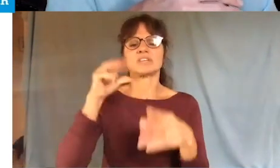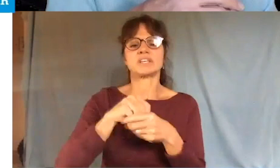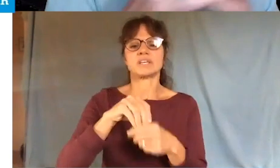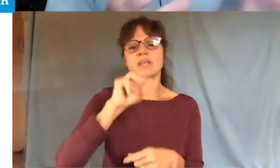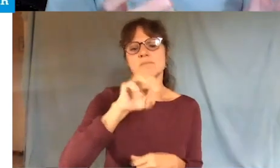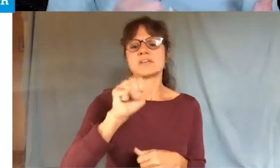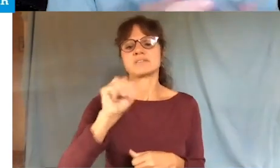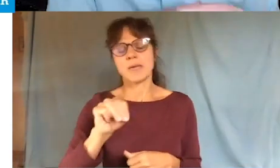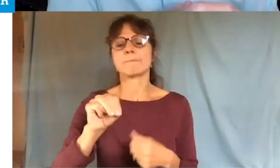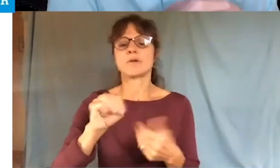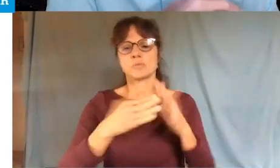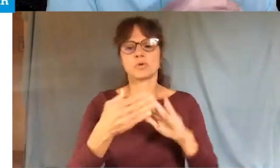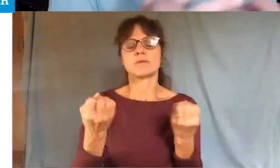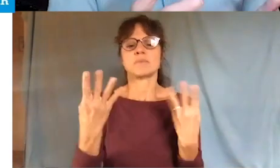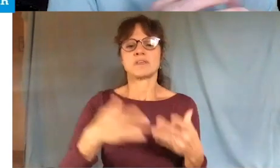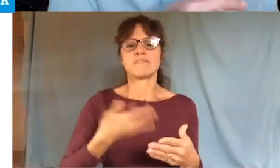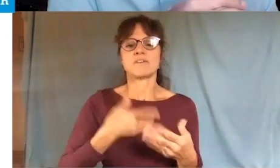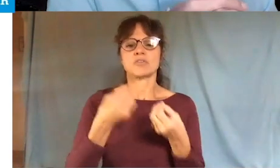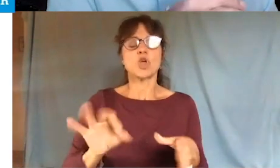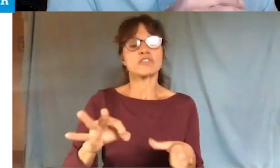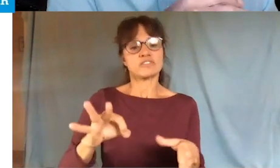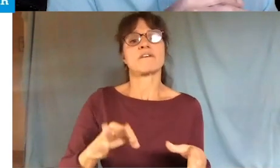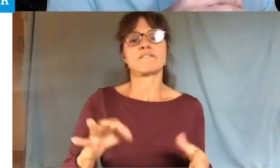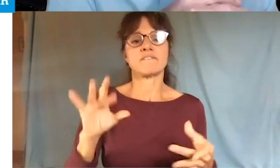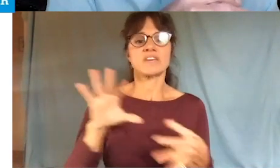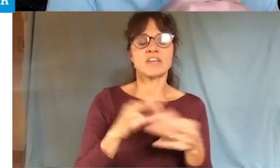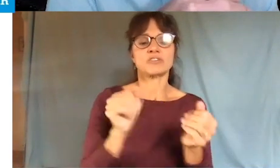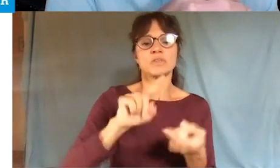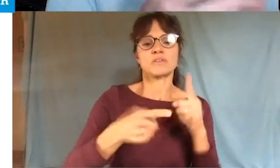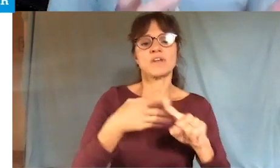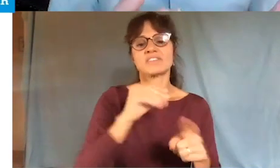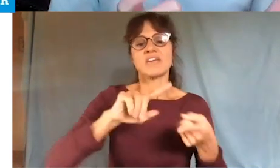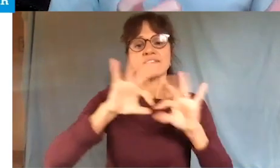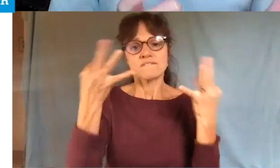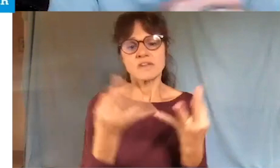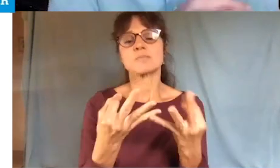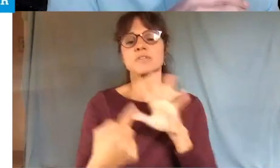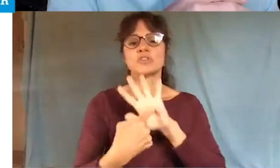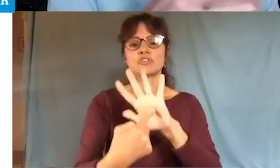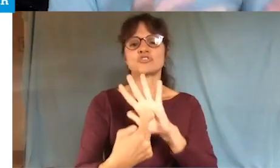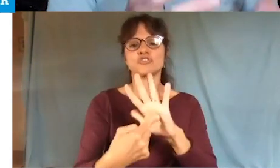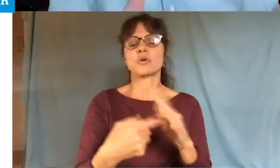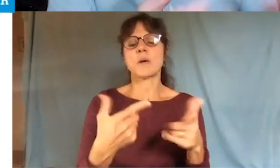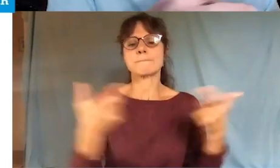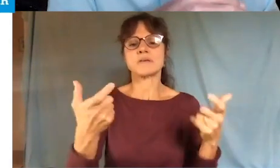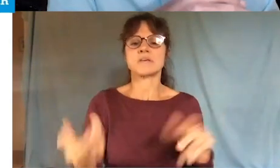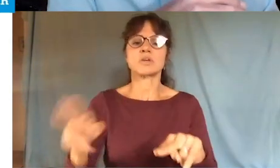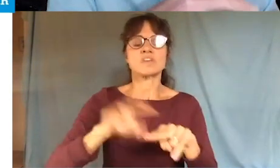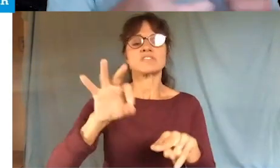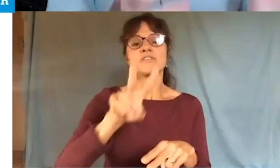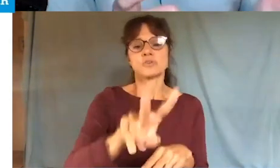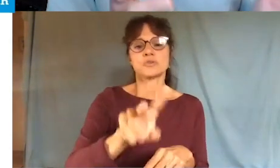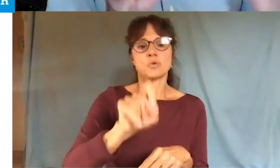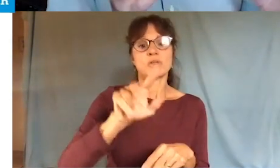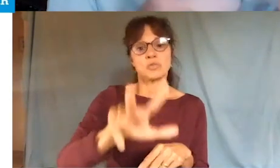MSM community. Many felt the loss of connection to friends and family. They did show a mean increase of 2.3 sex